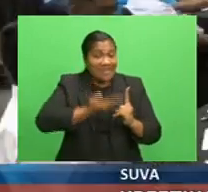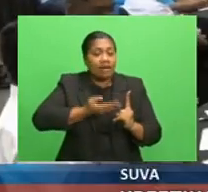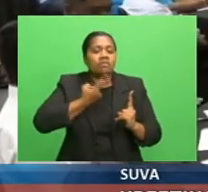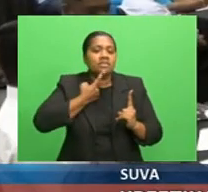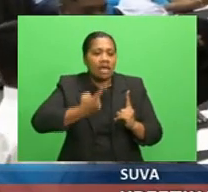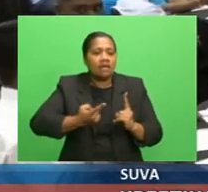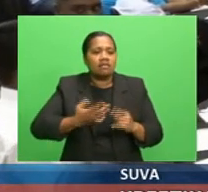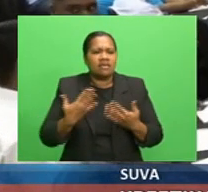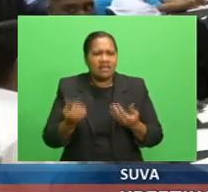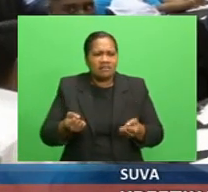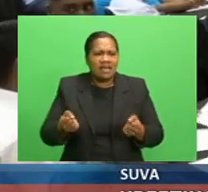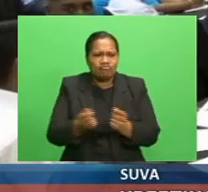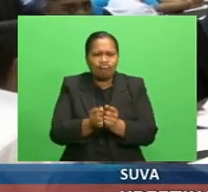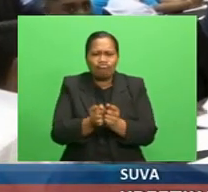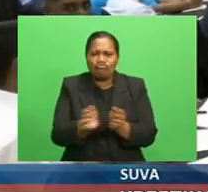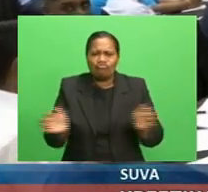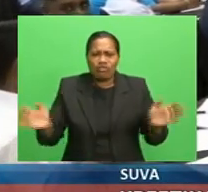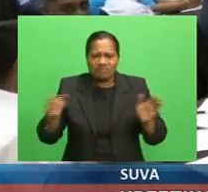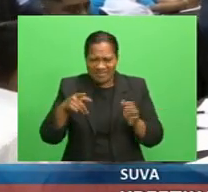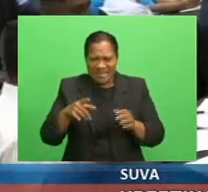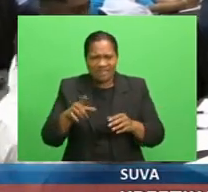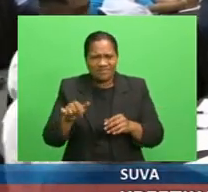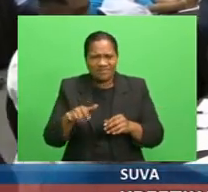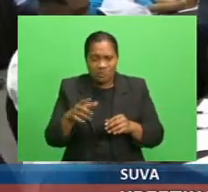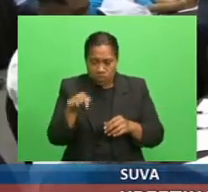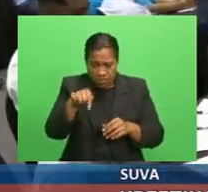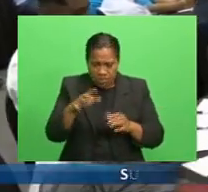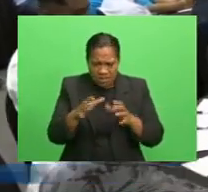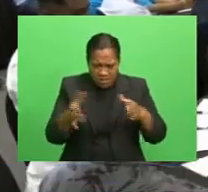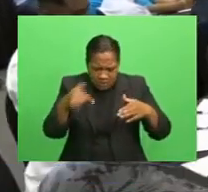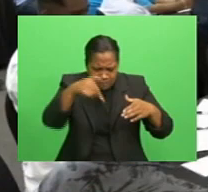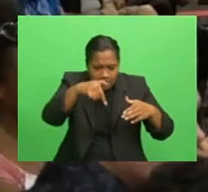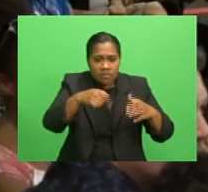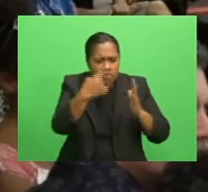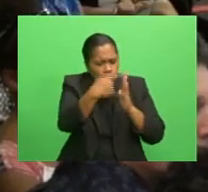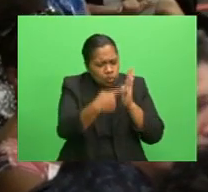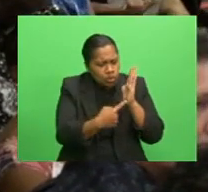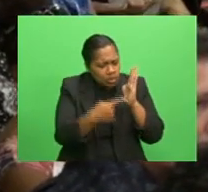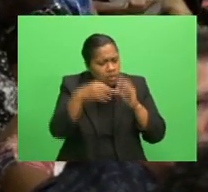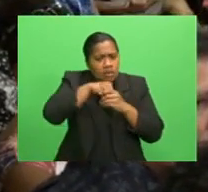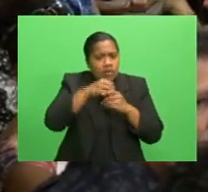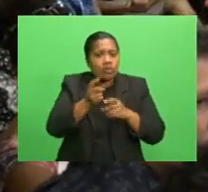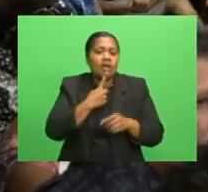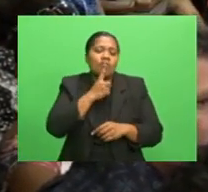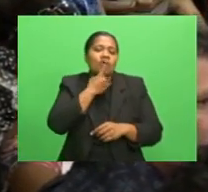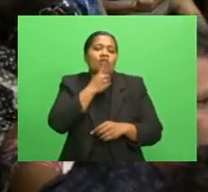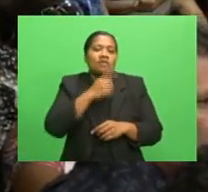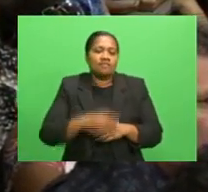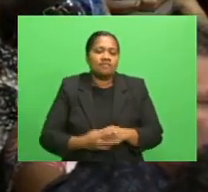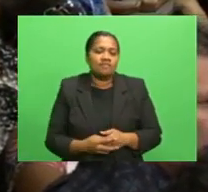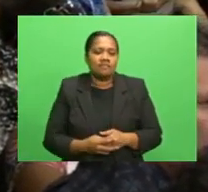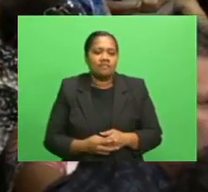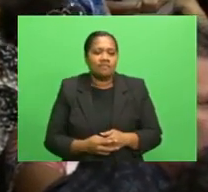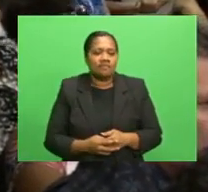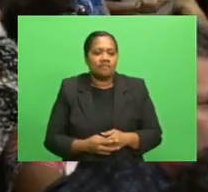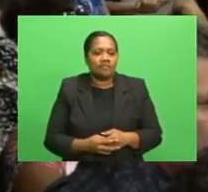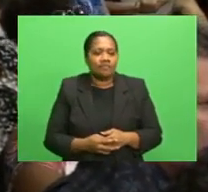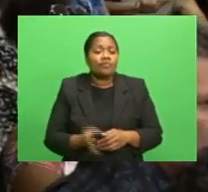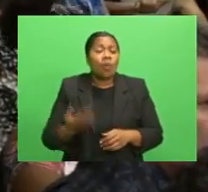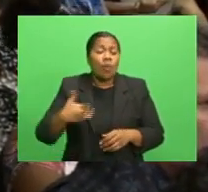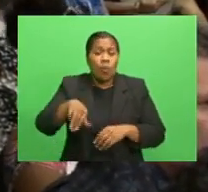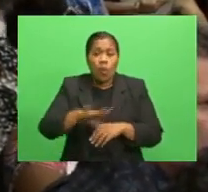general tariff code line which included noodles. However, they have taken a nuanced approach to the tariff structures. But all the